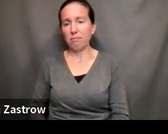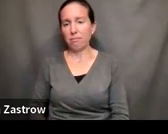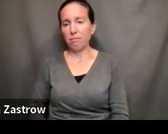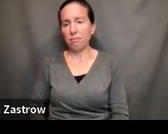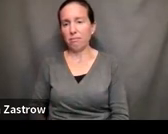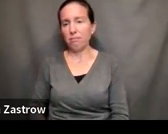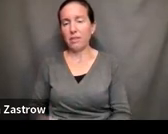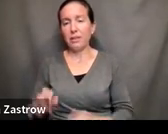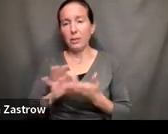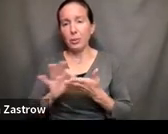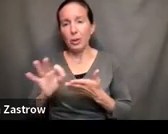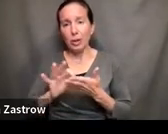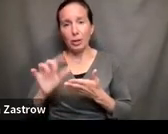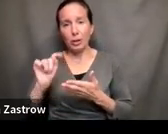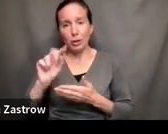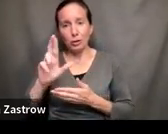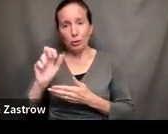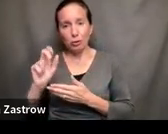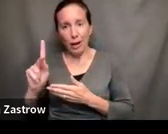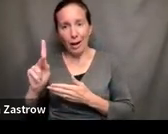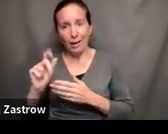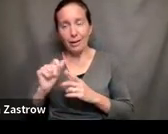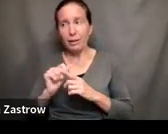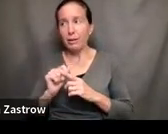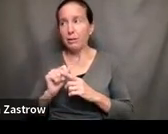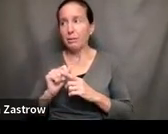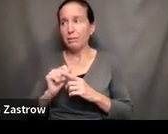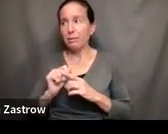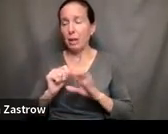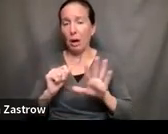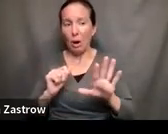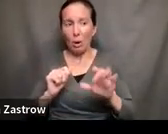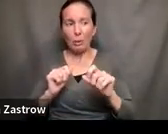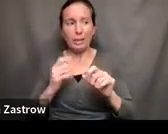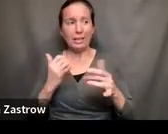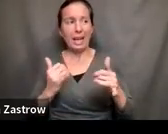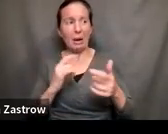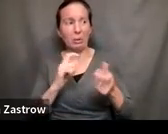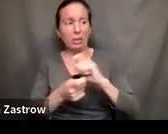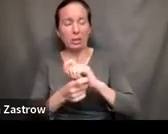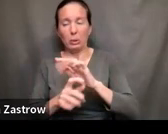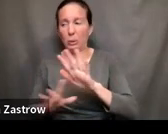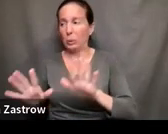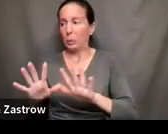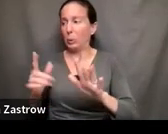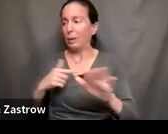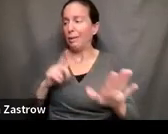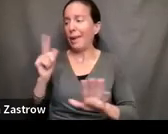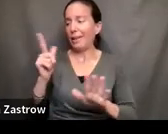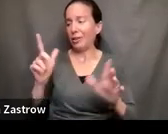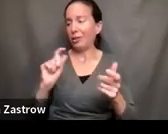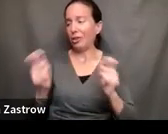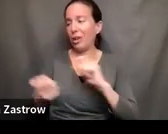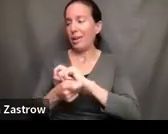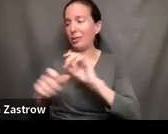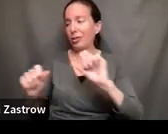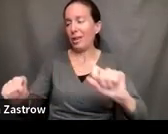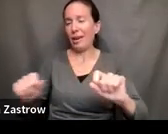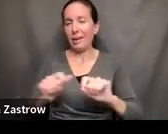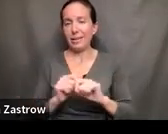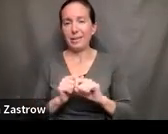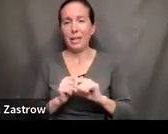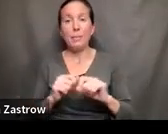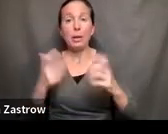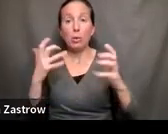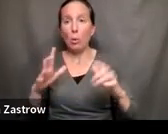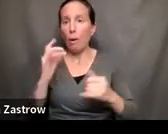track things and kind of get a hold of things before it just gets out of control, before it's the end of the marketing period and you're like, oh my